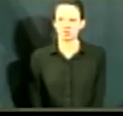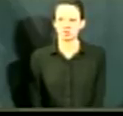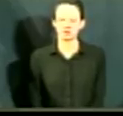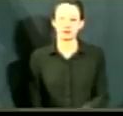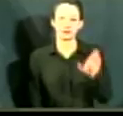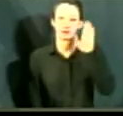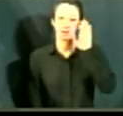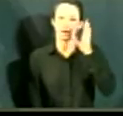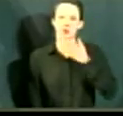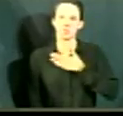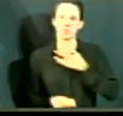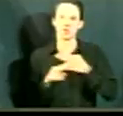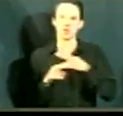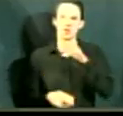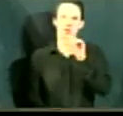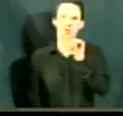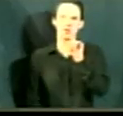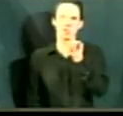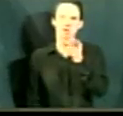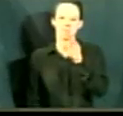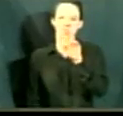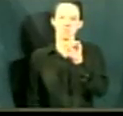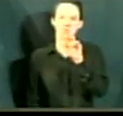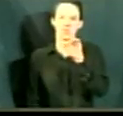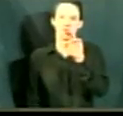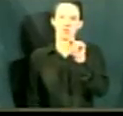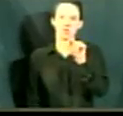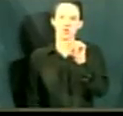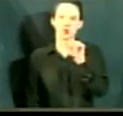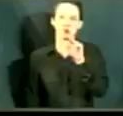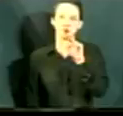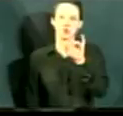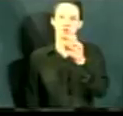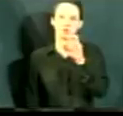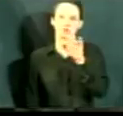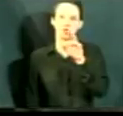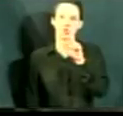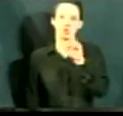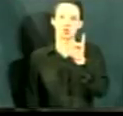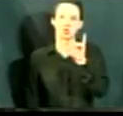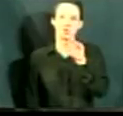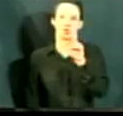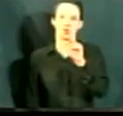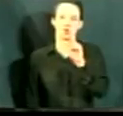Hi, my name is Albert Majecki, Knox County.